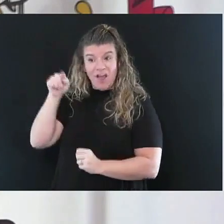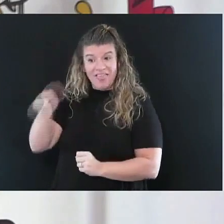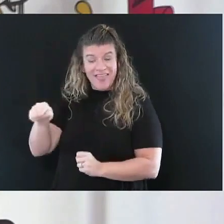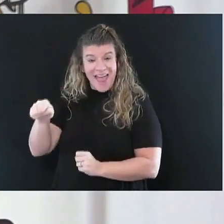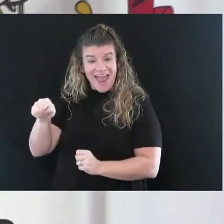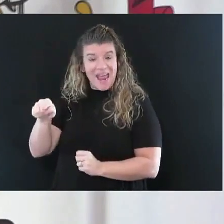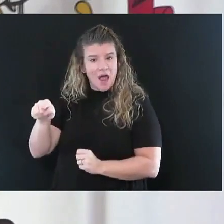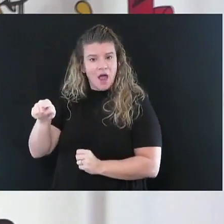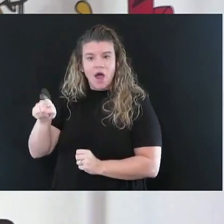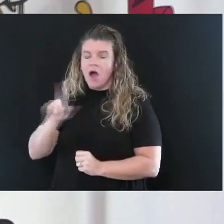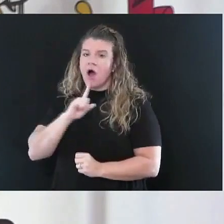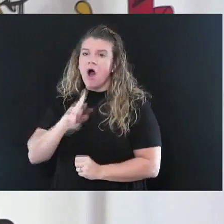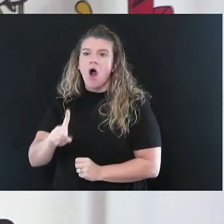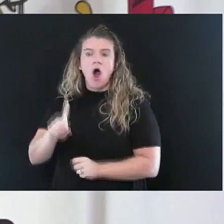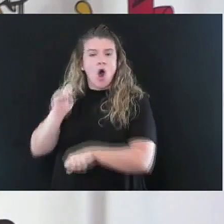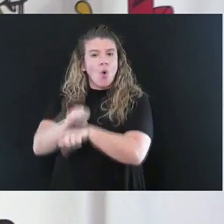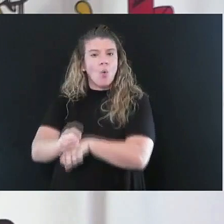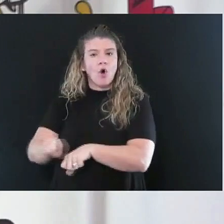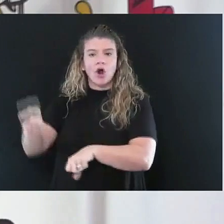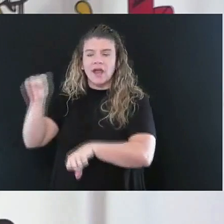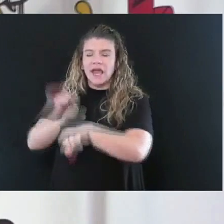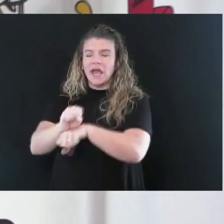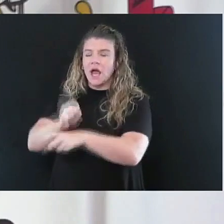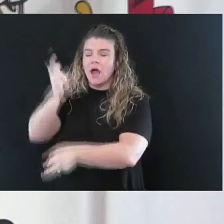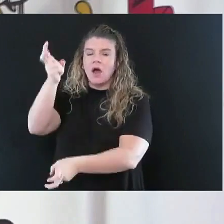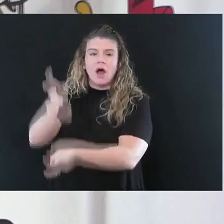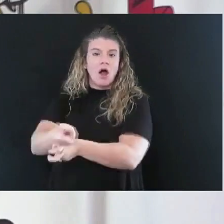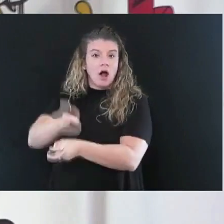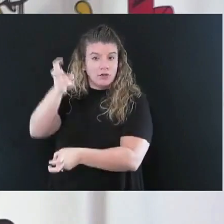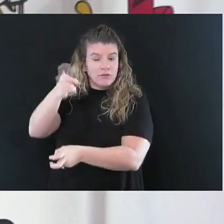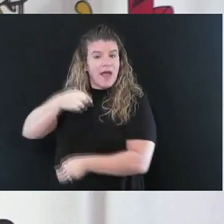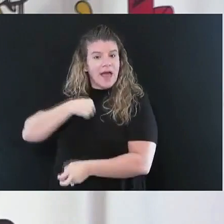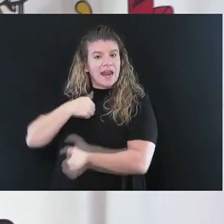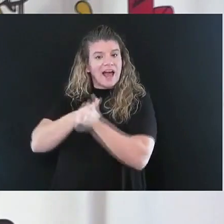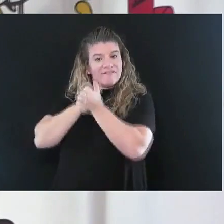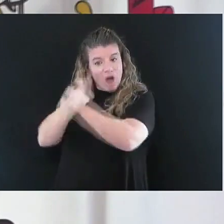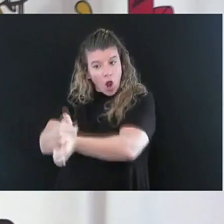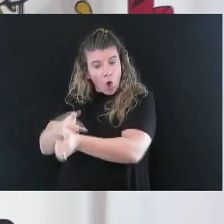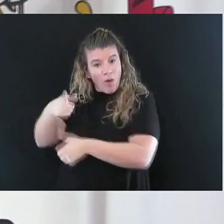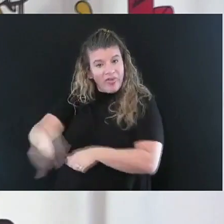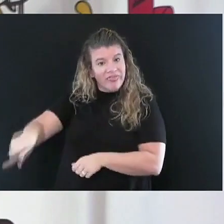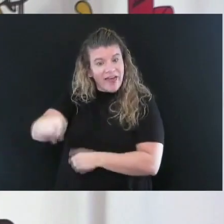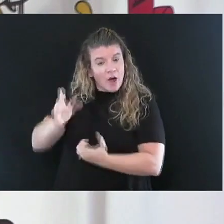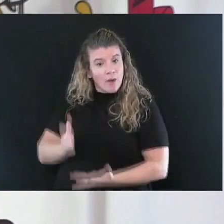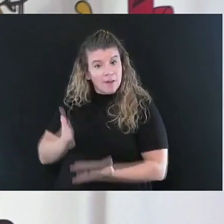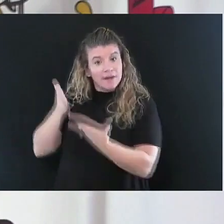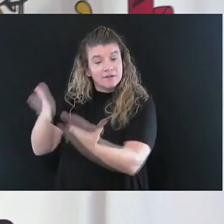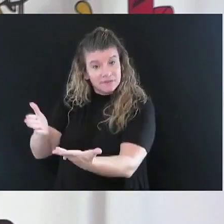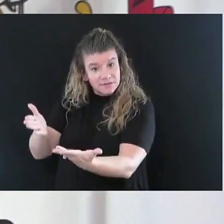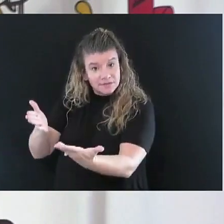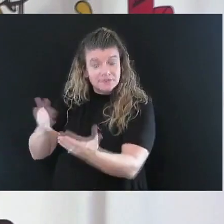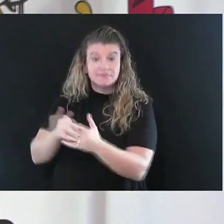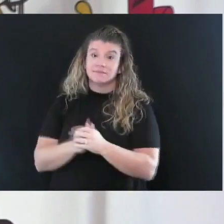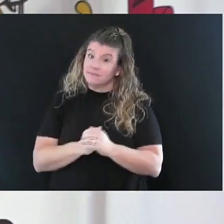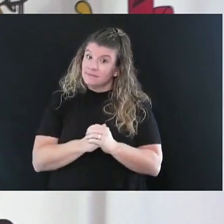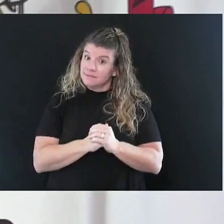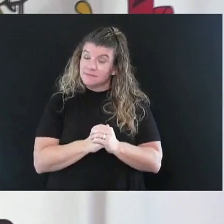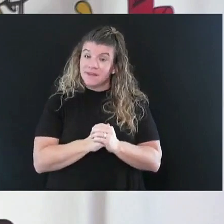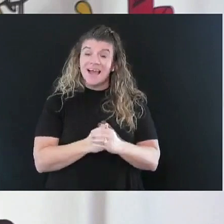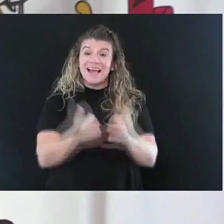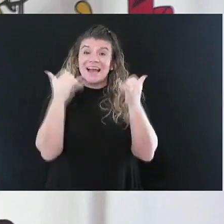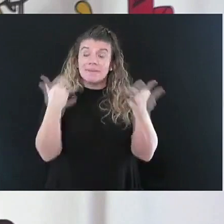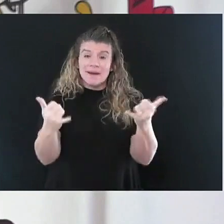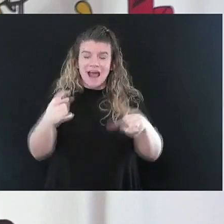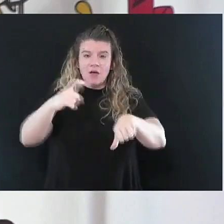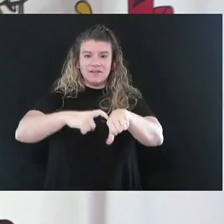are absolutely working this as hard as they possibly can. It's high time, West Virginia, that